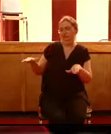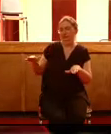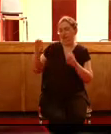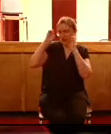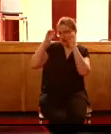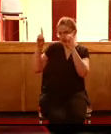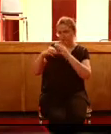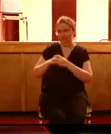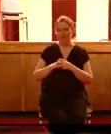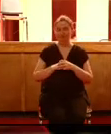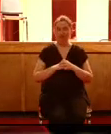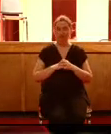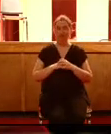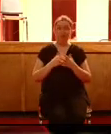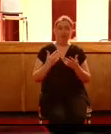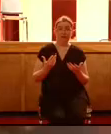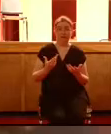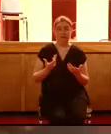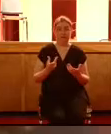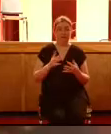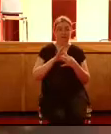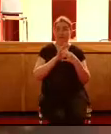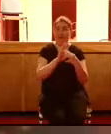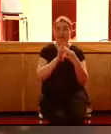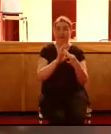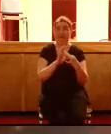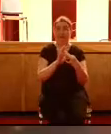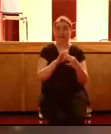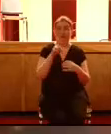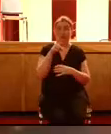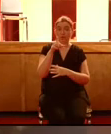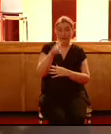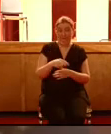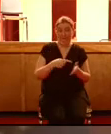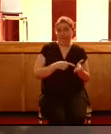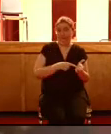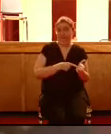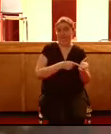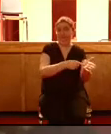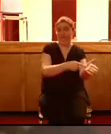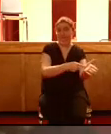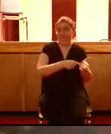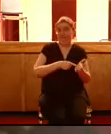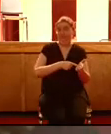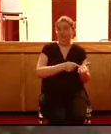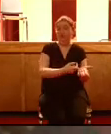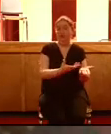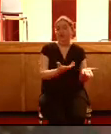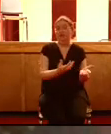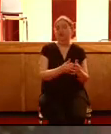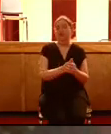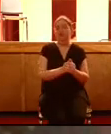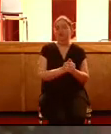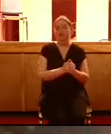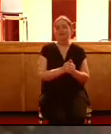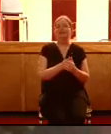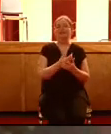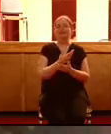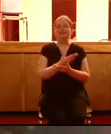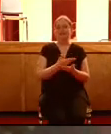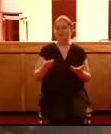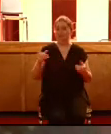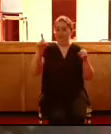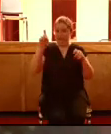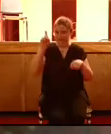is you have to pay in and pay in and pay in to get somebody to pay back. And I think one of the things that definitely needs to happen here, if you look at